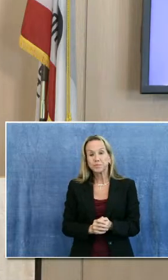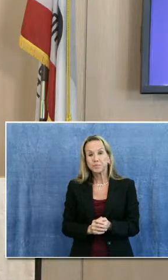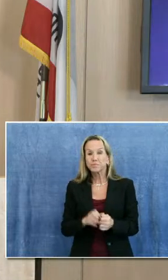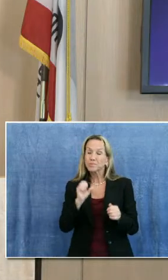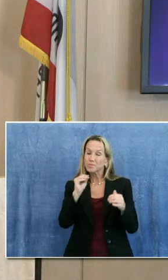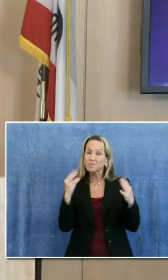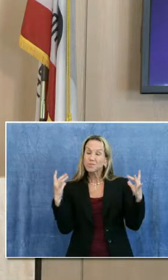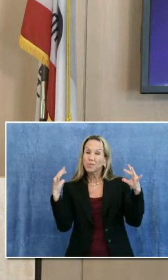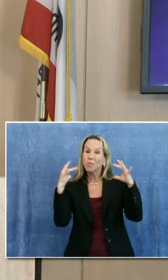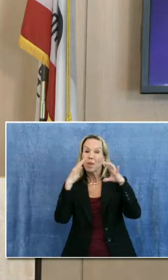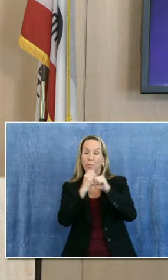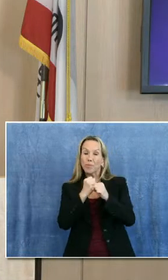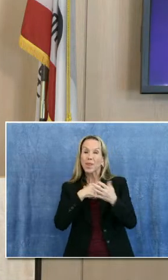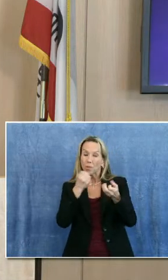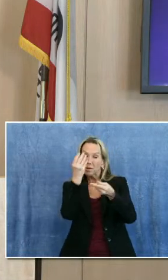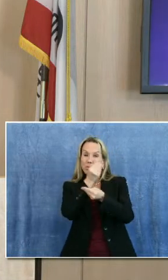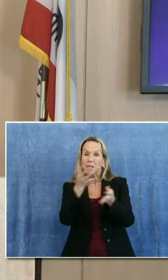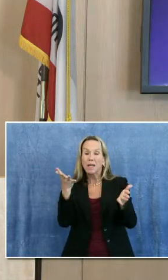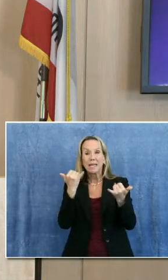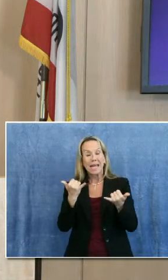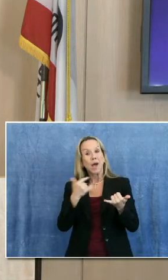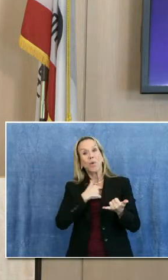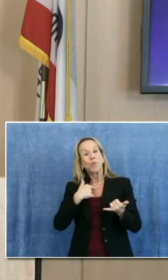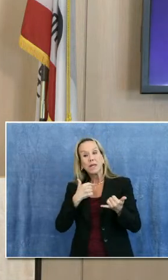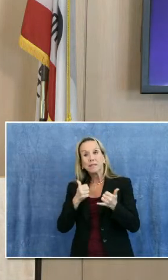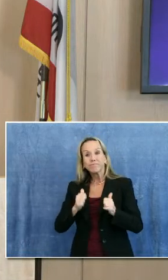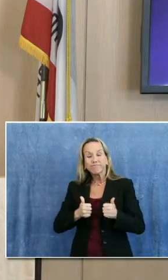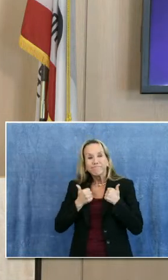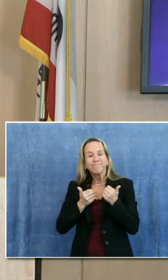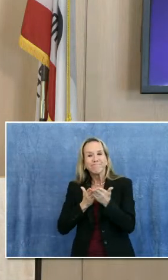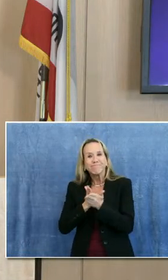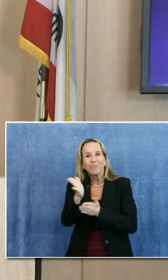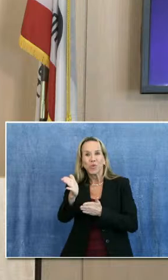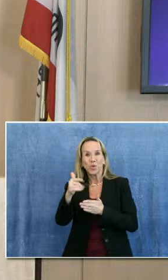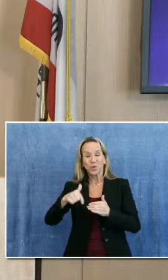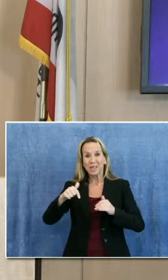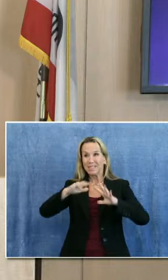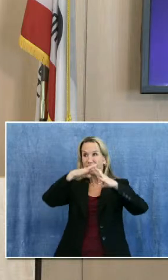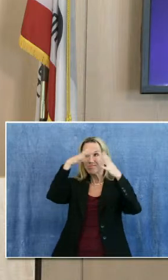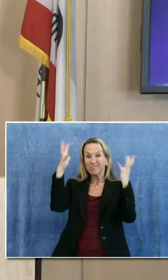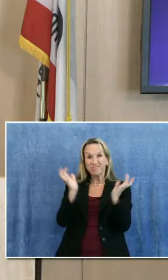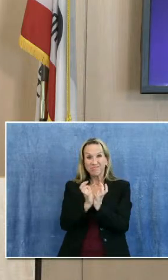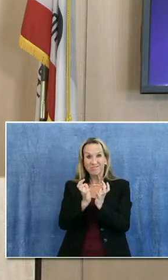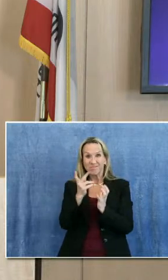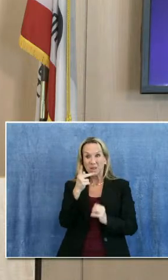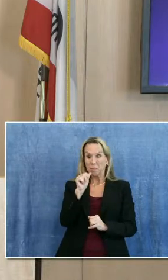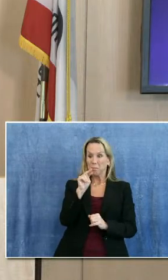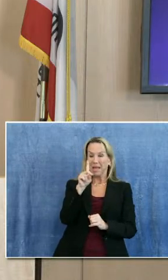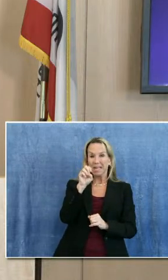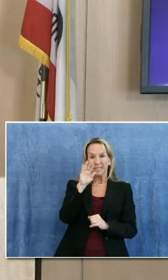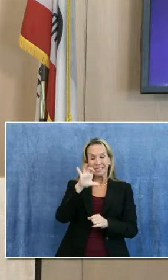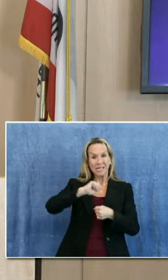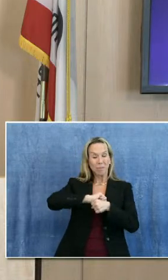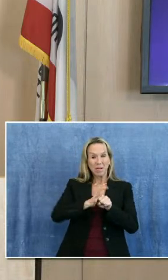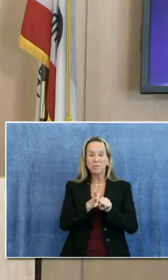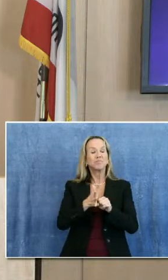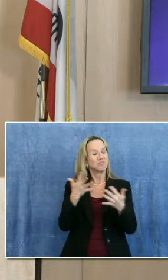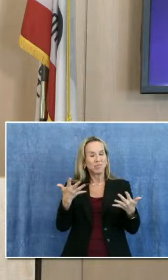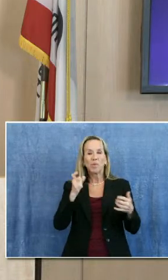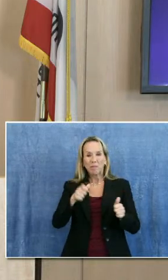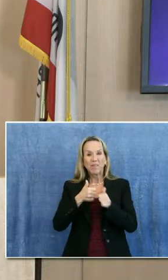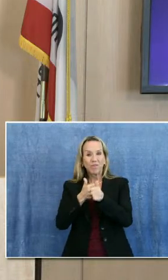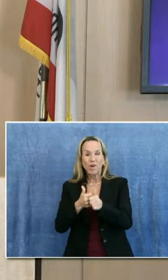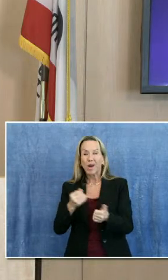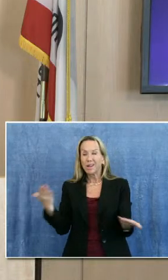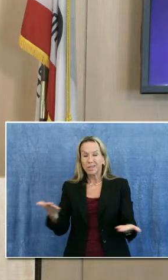this pandemic requires that we all do our part, and the majority of San Diegans are doing just that. Kudos go out to those